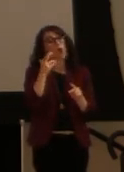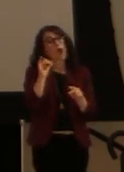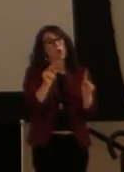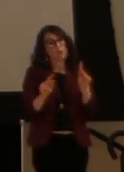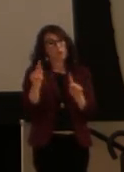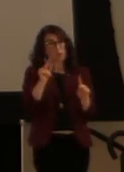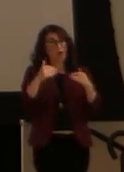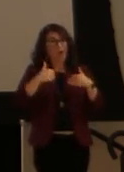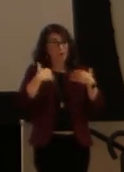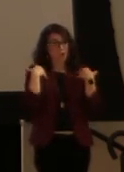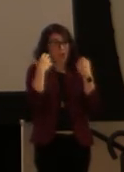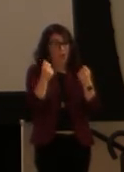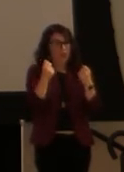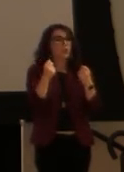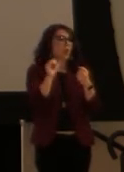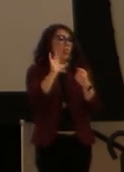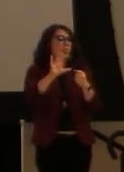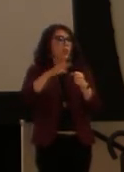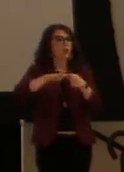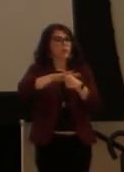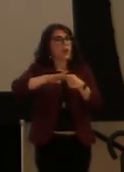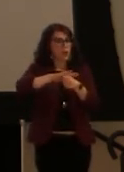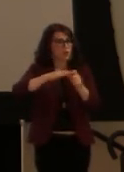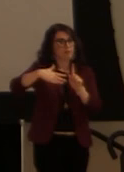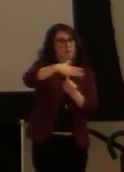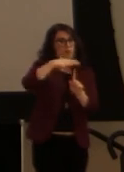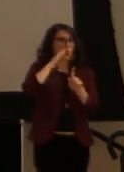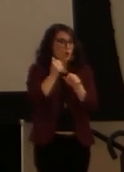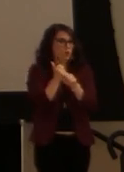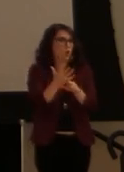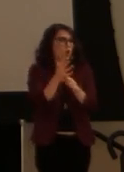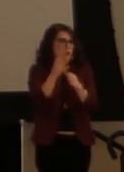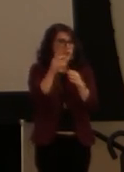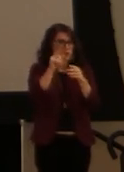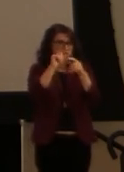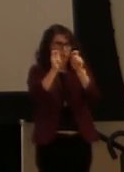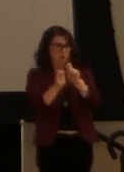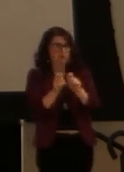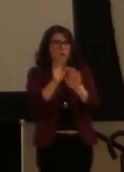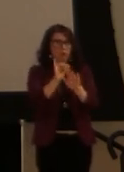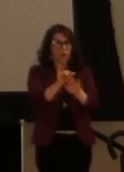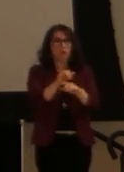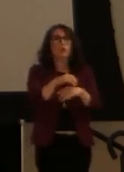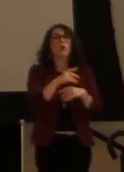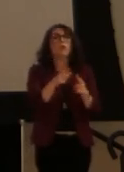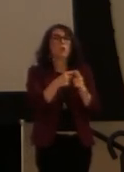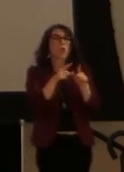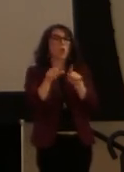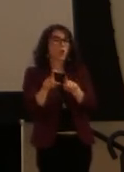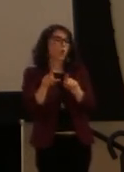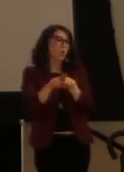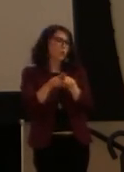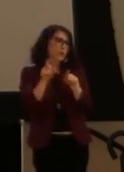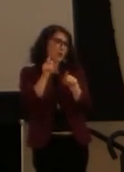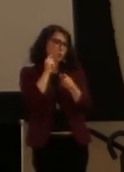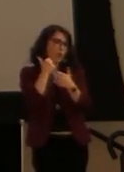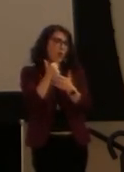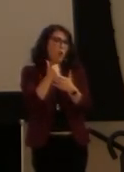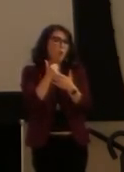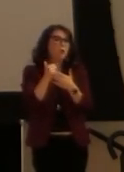the environments in which they live, and there are evidence-based strategies that can be deployed to move Ohio towards health